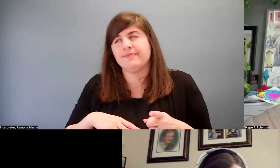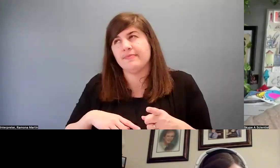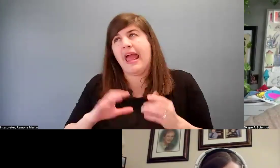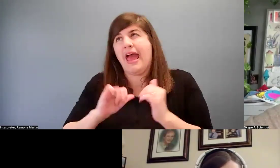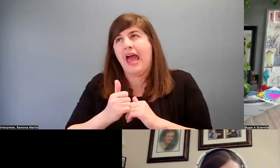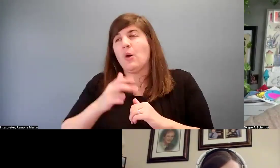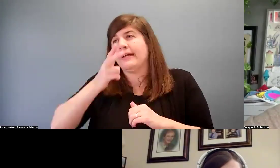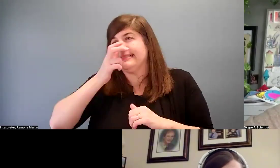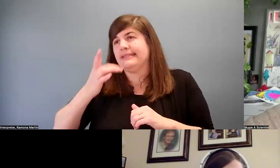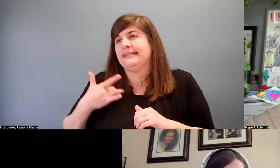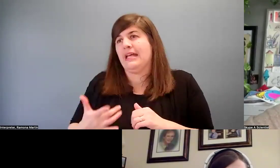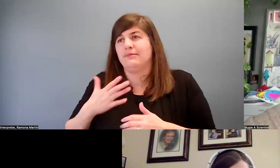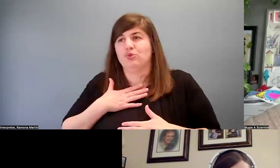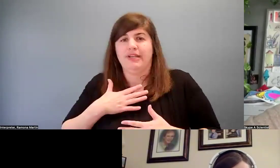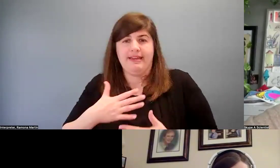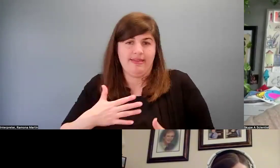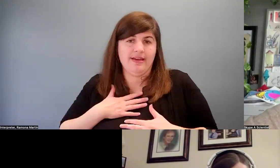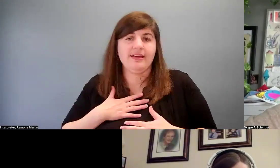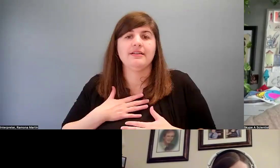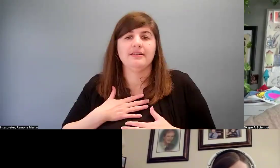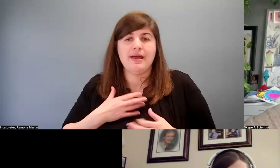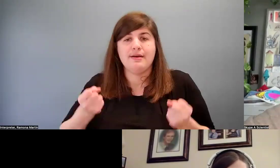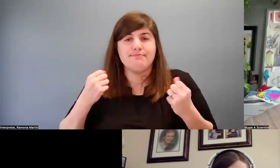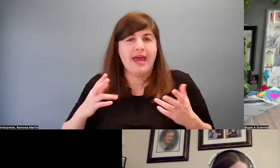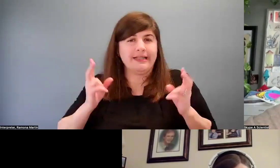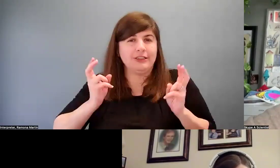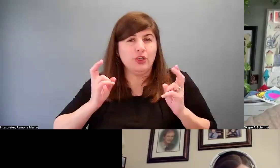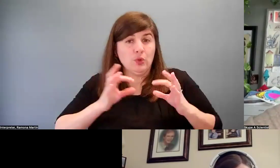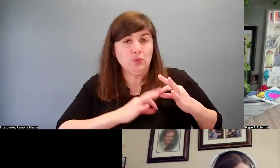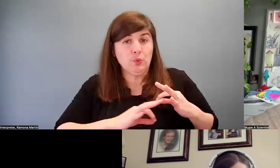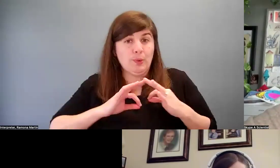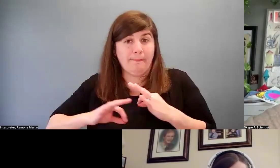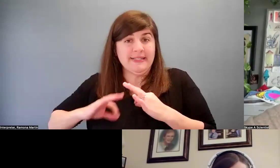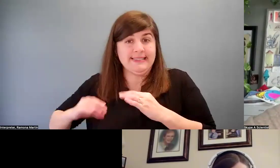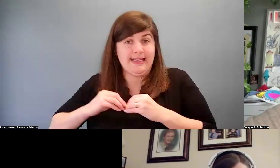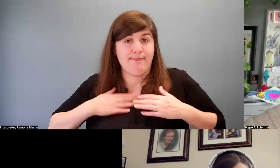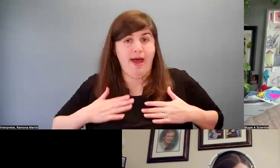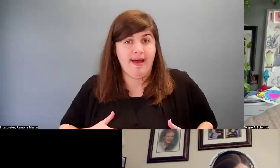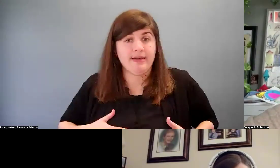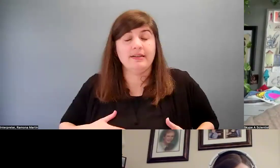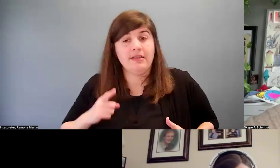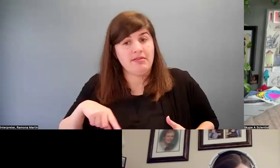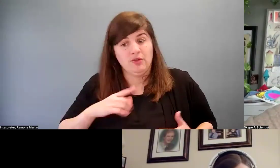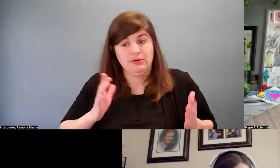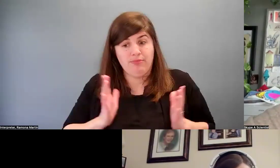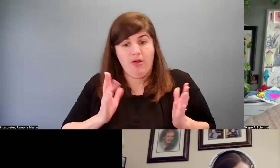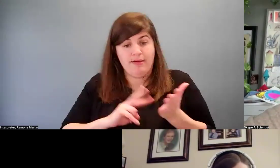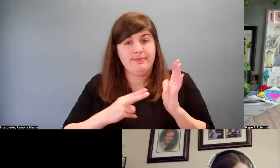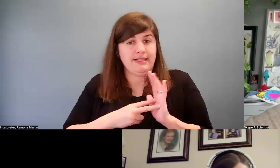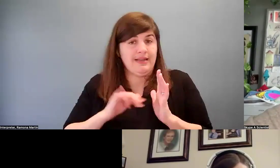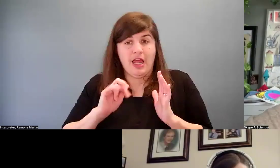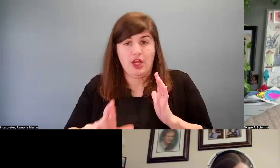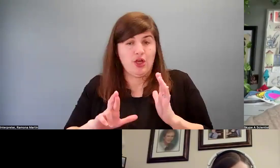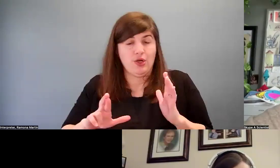insects breathe is they just have a lot of tubes in their body, and because they're so small, the air just sort of ends up in all